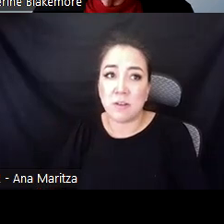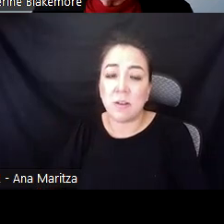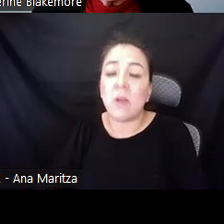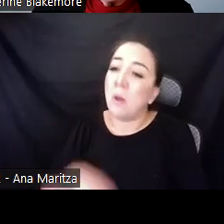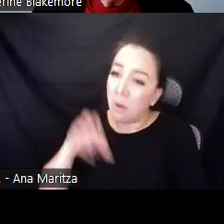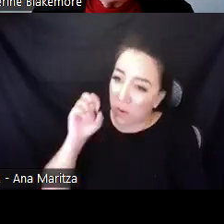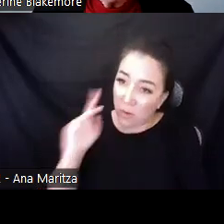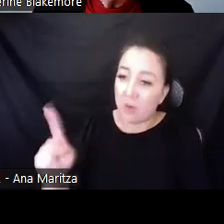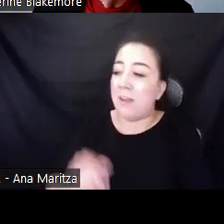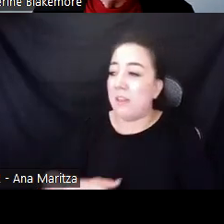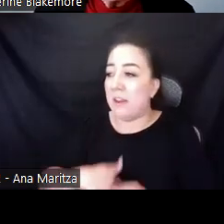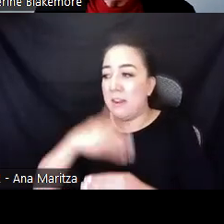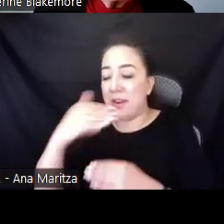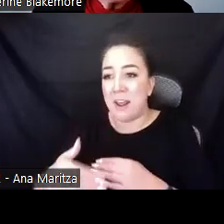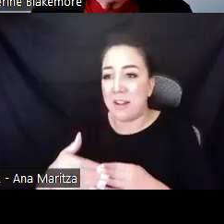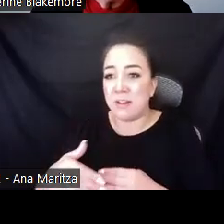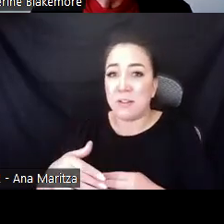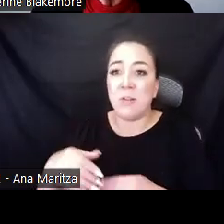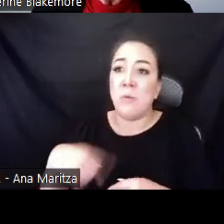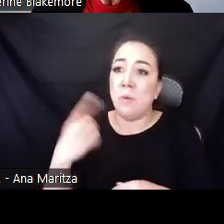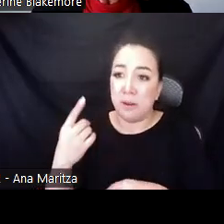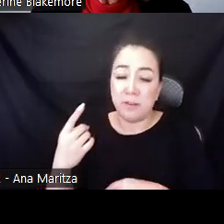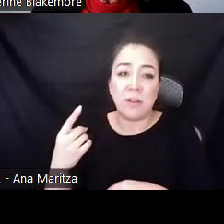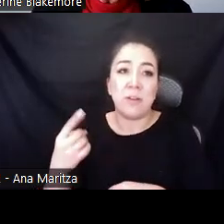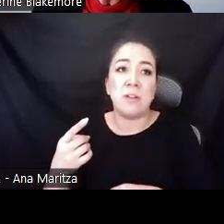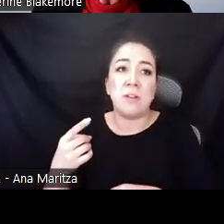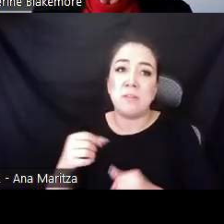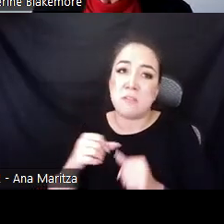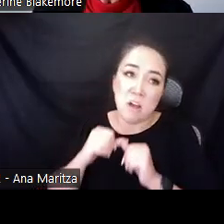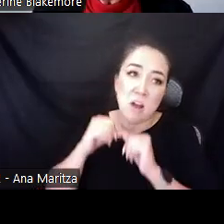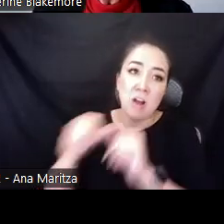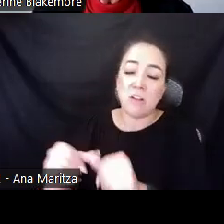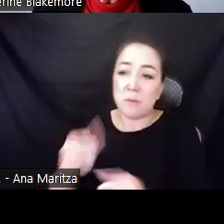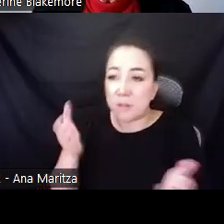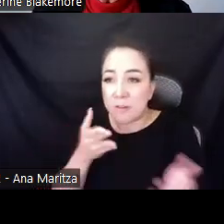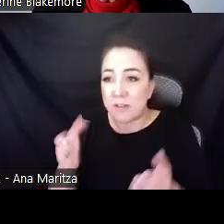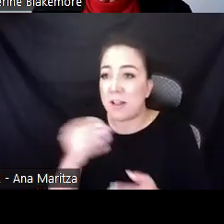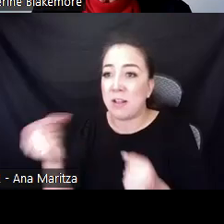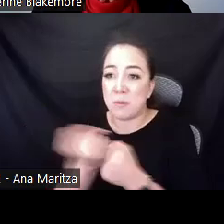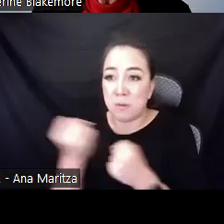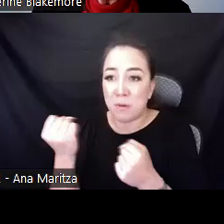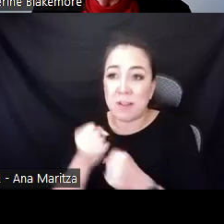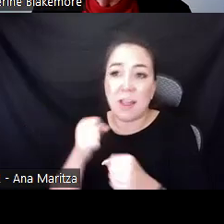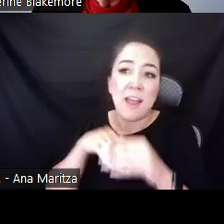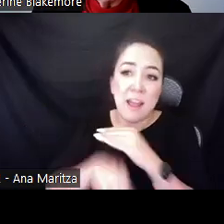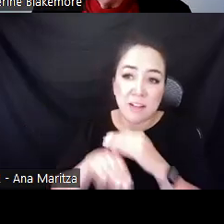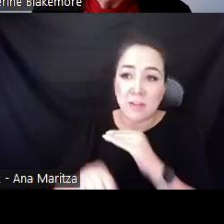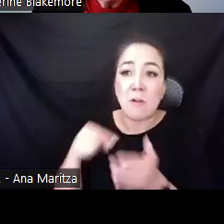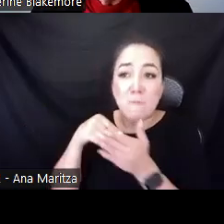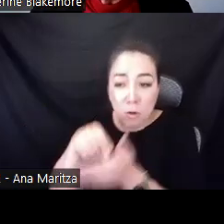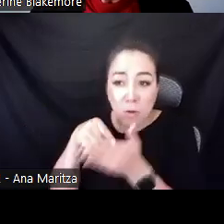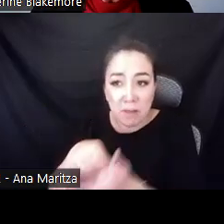Okay, the next ones are long-term services and supports, access and